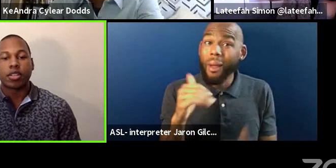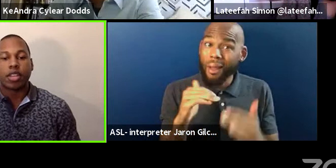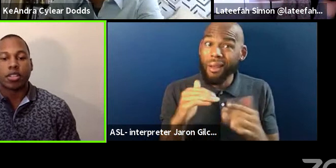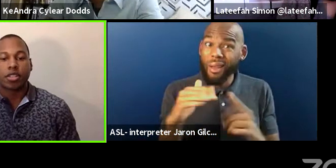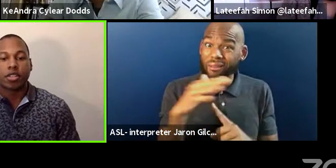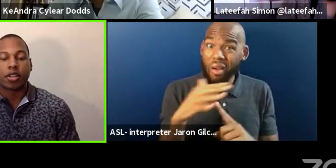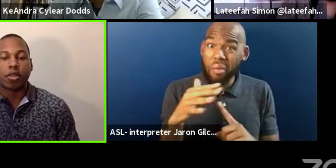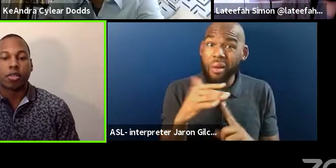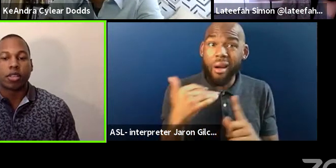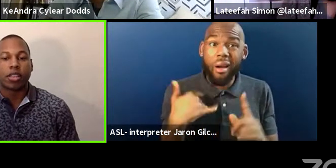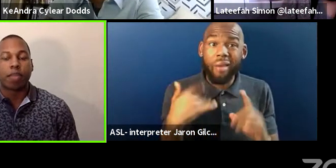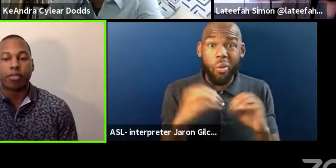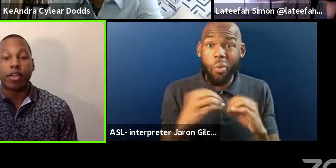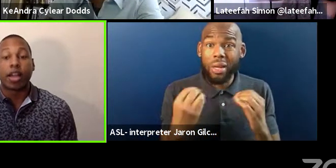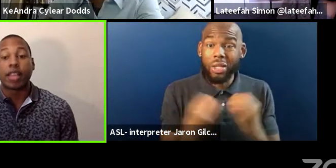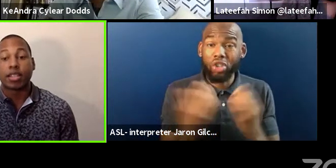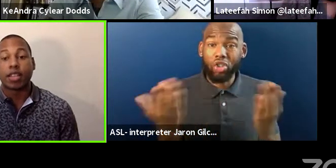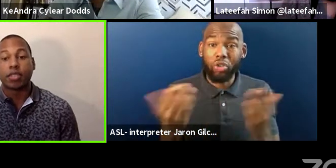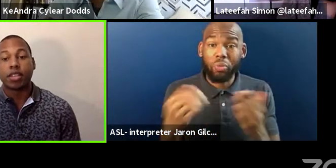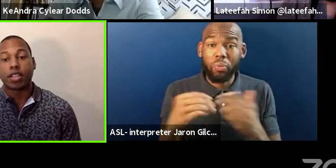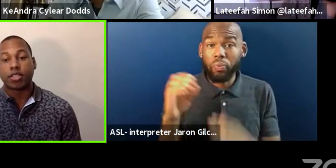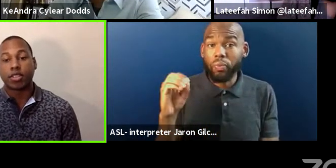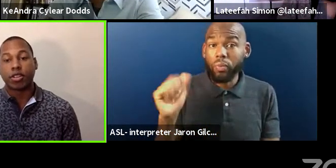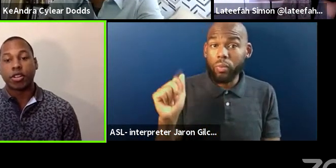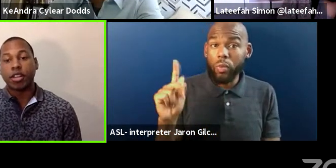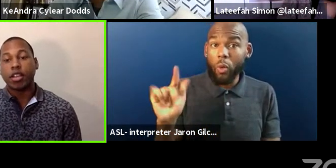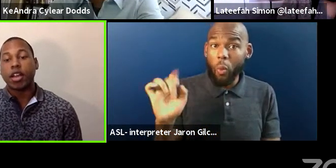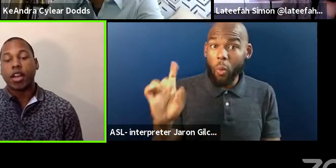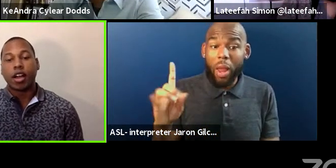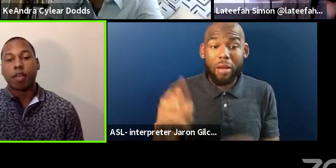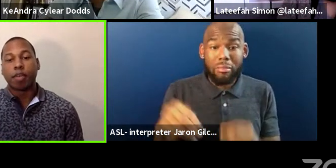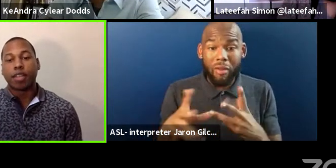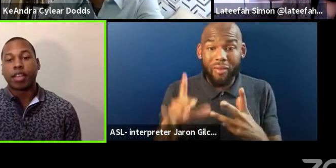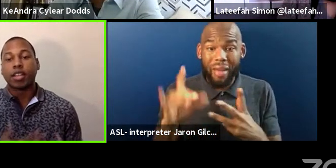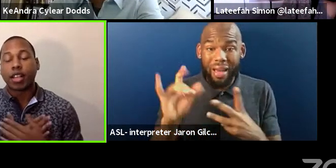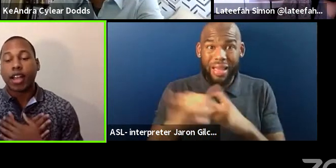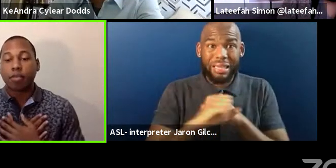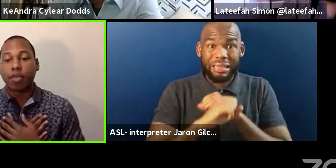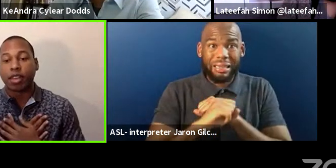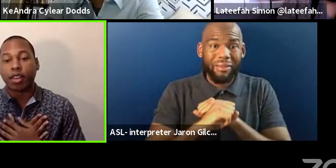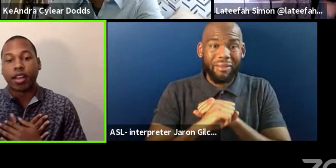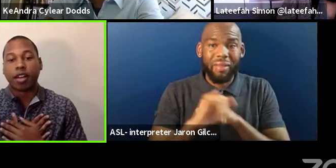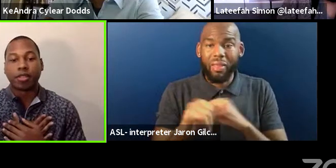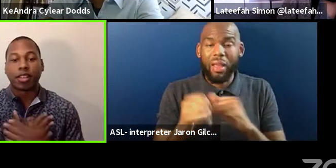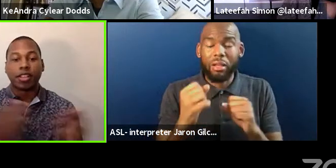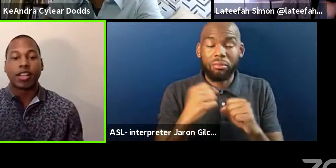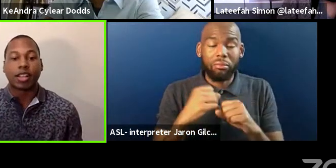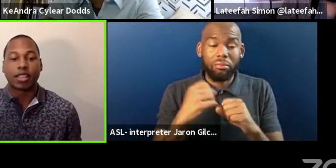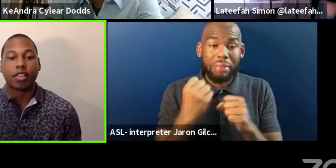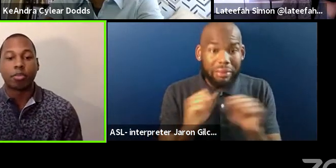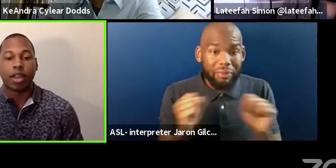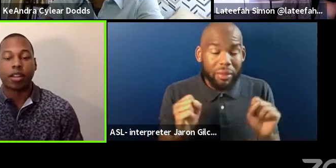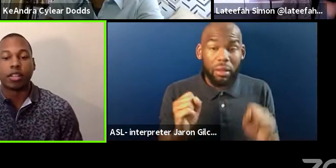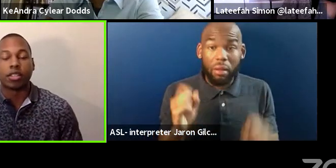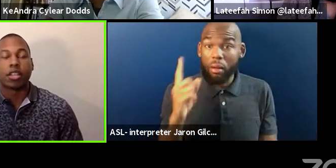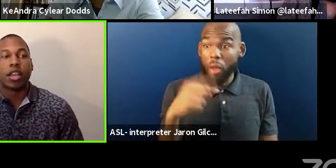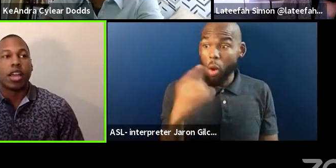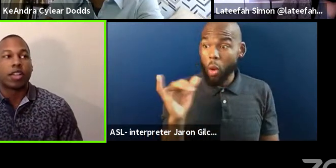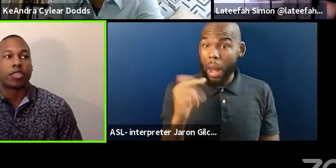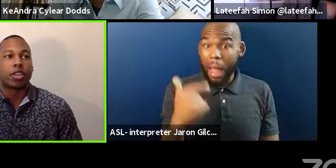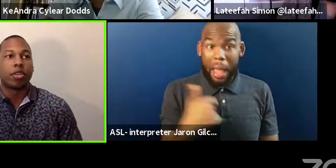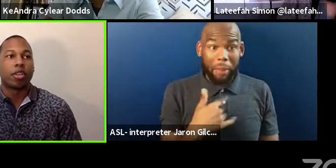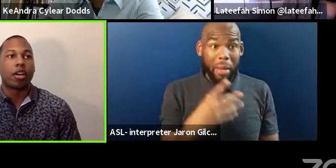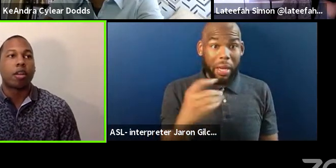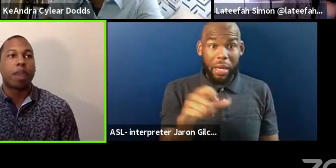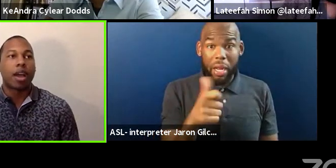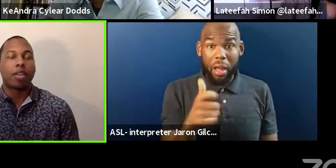are organizations here in Oakland that provide that safety and that security, and they look like me. And they look like the other panelists.